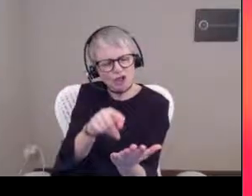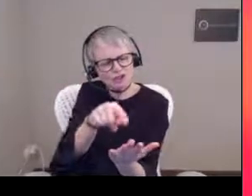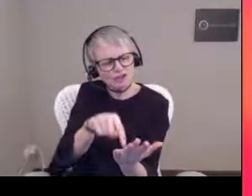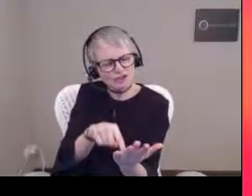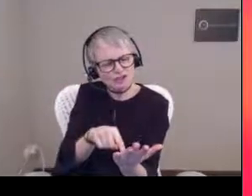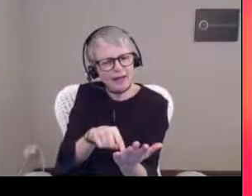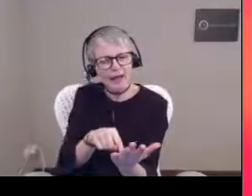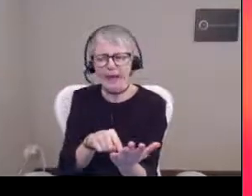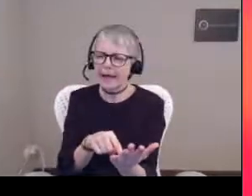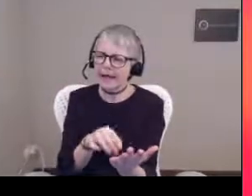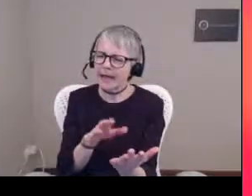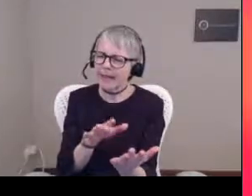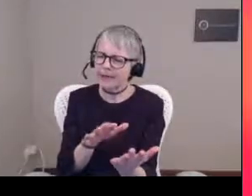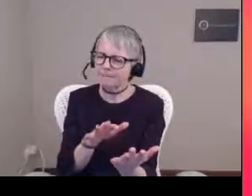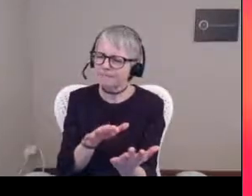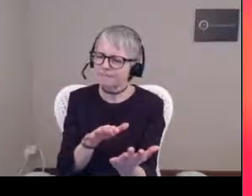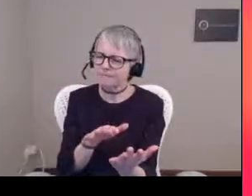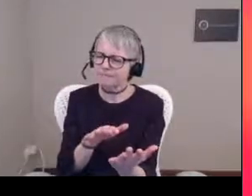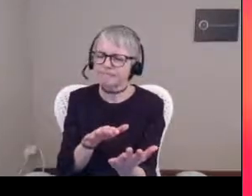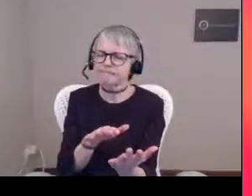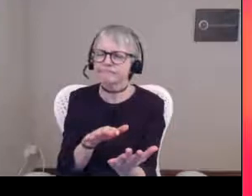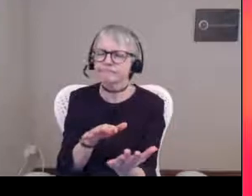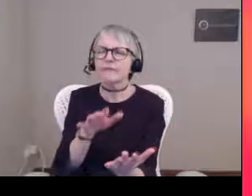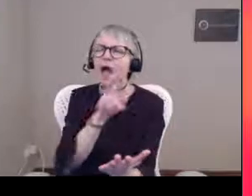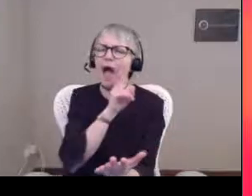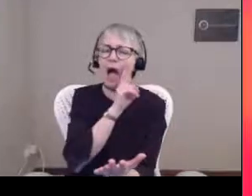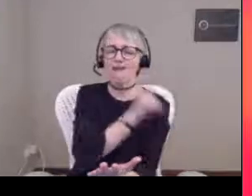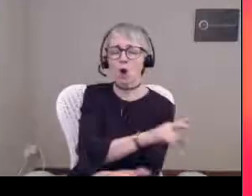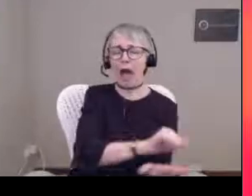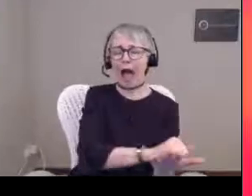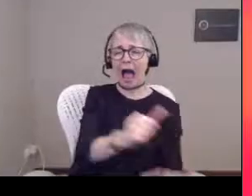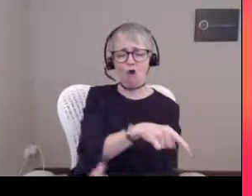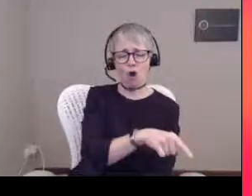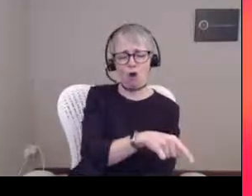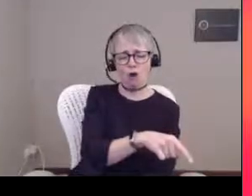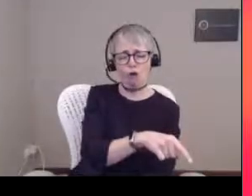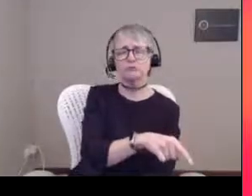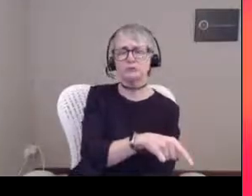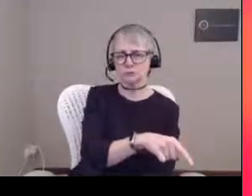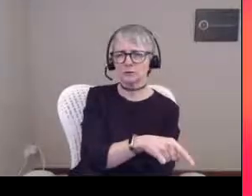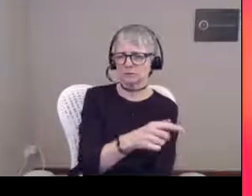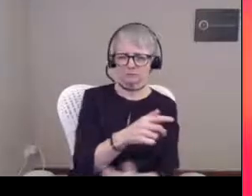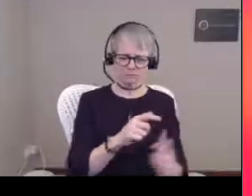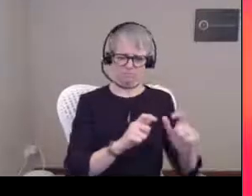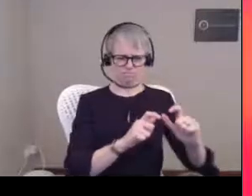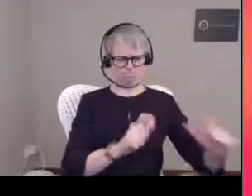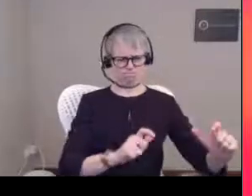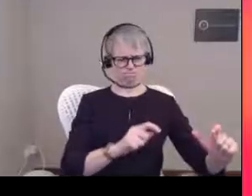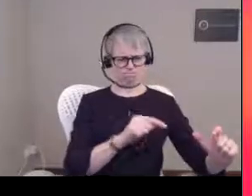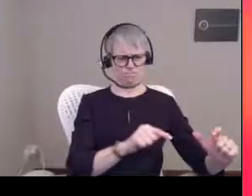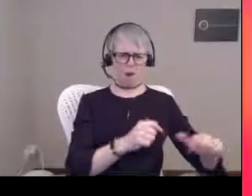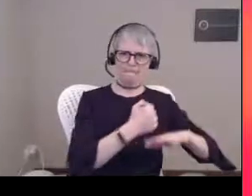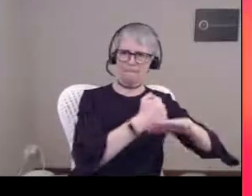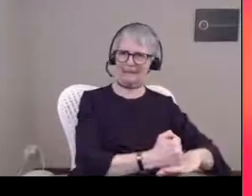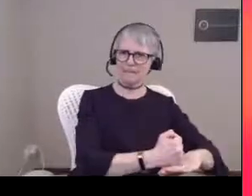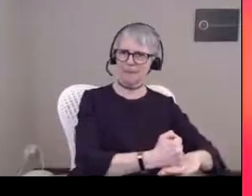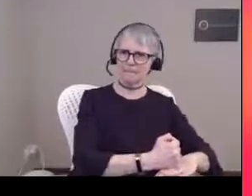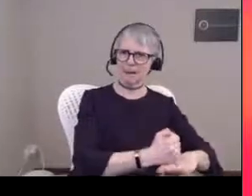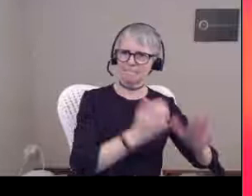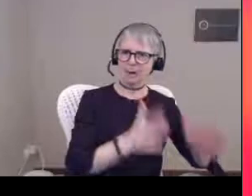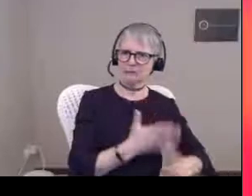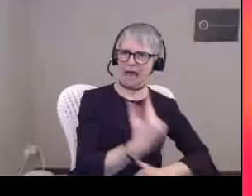looking at the advert and just looking at minimum criteria and how you sync up your skill set to that minimum criteria that we have.